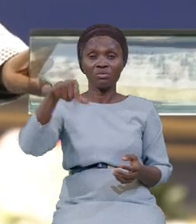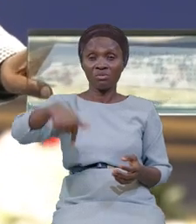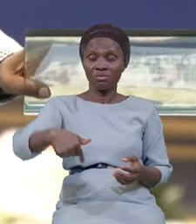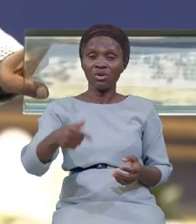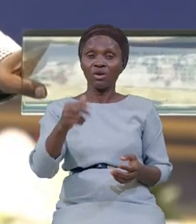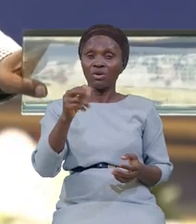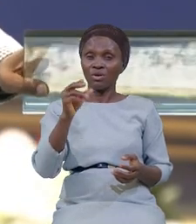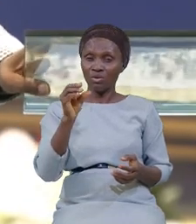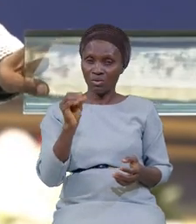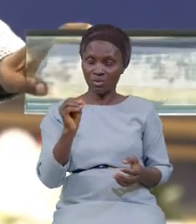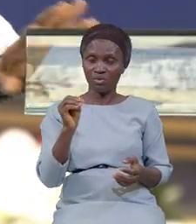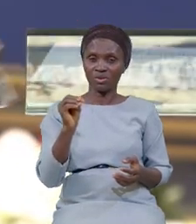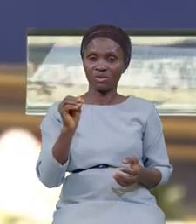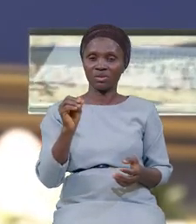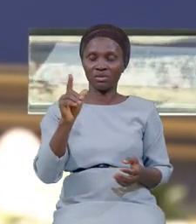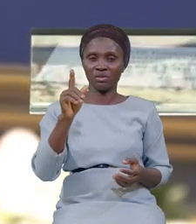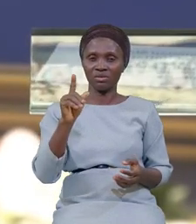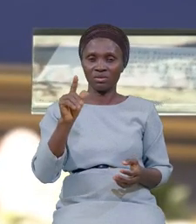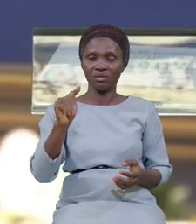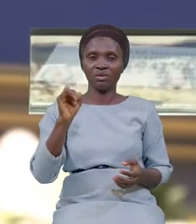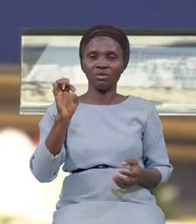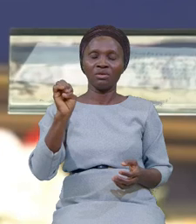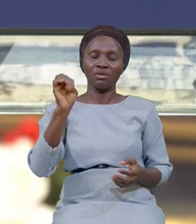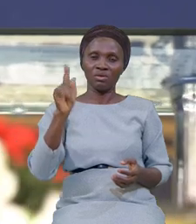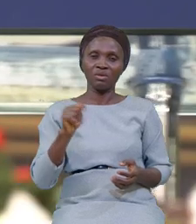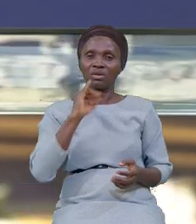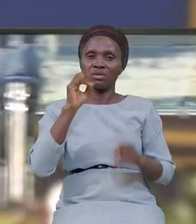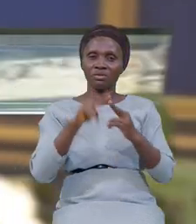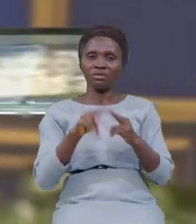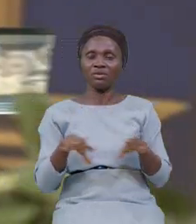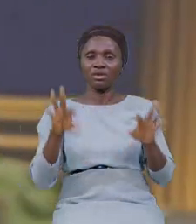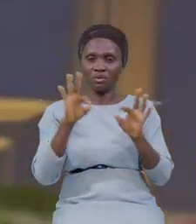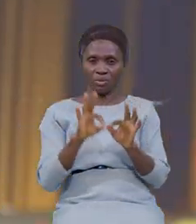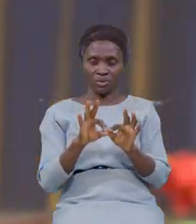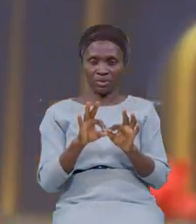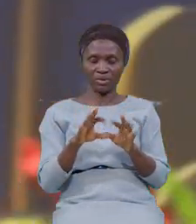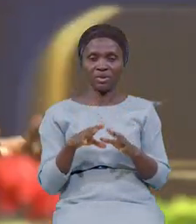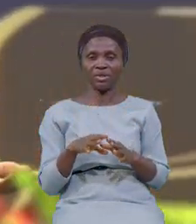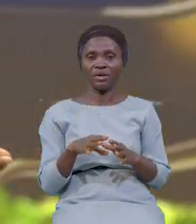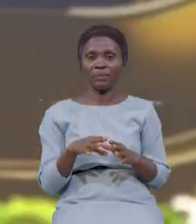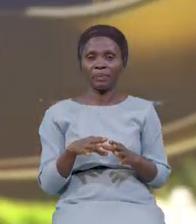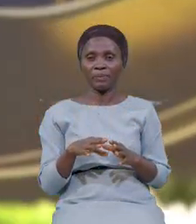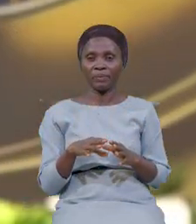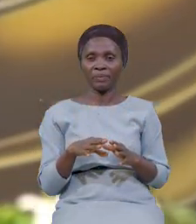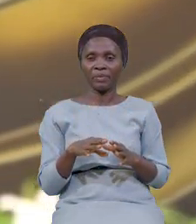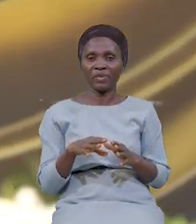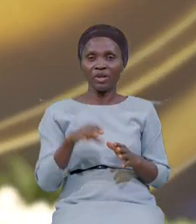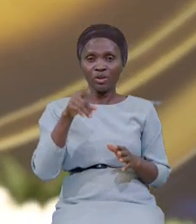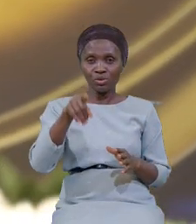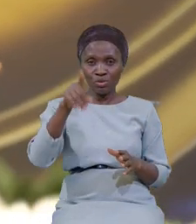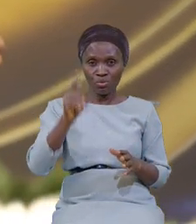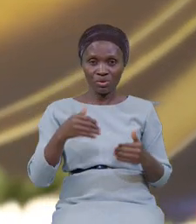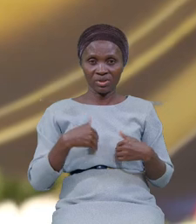if she wasn't reliable. You must have done some things in the past that the people will rely on